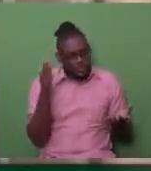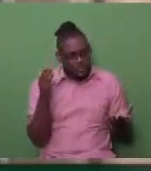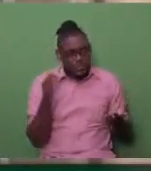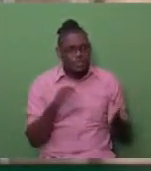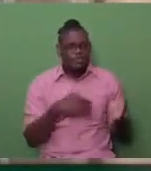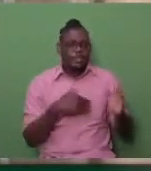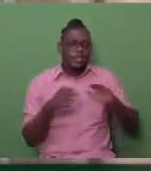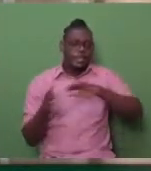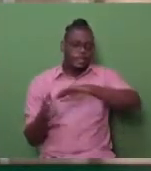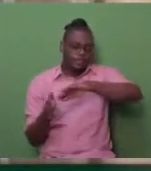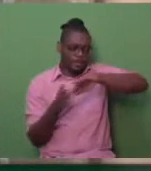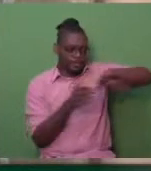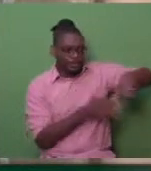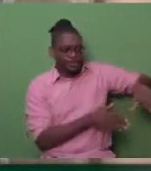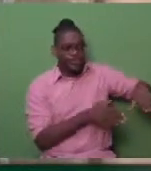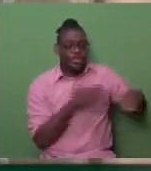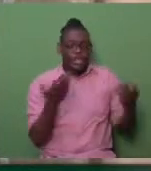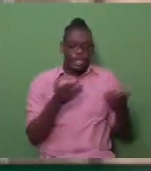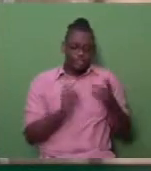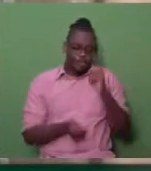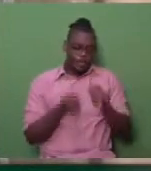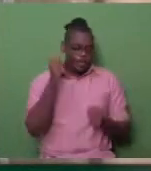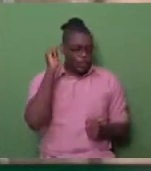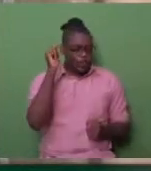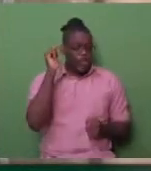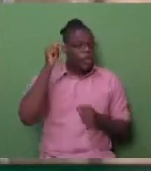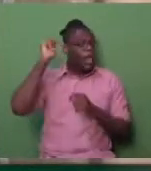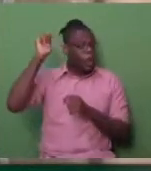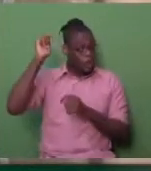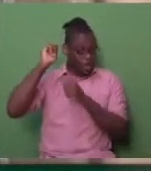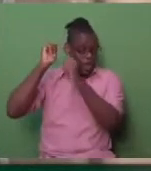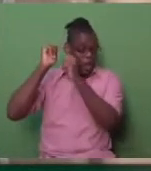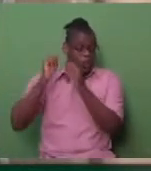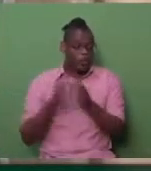There is nothing in the budget to sustain Tobago. For a man who